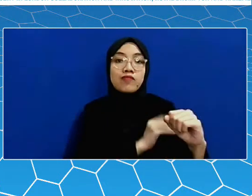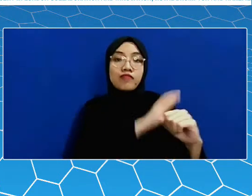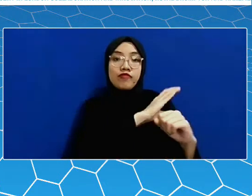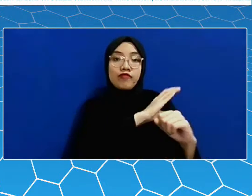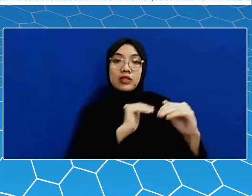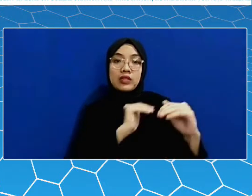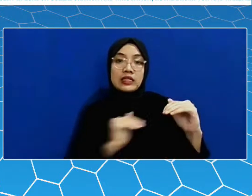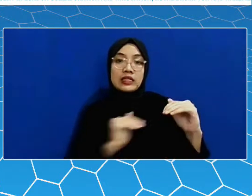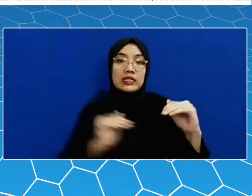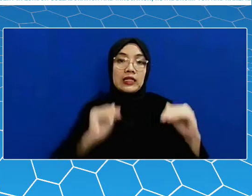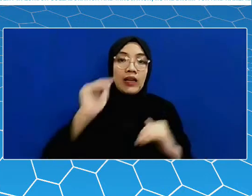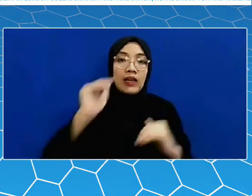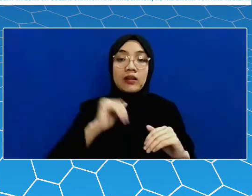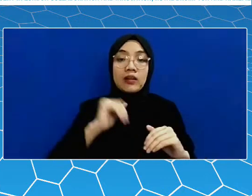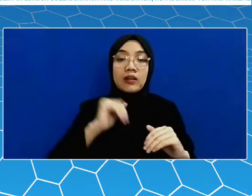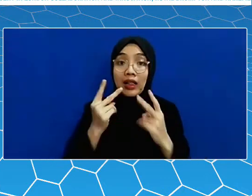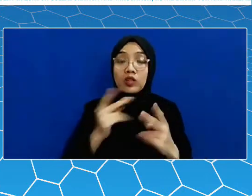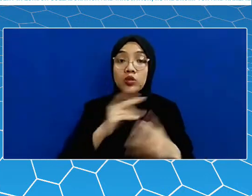across us.